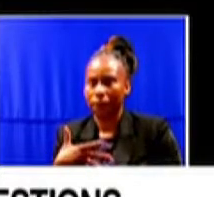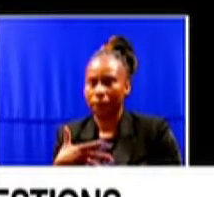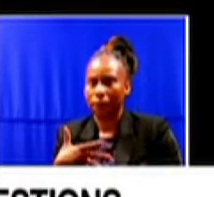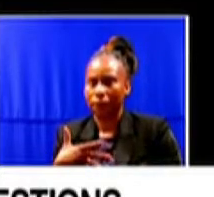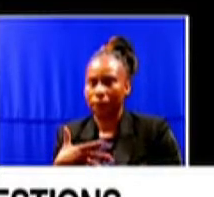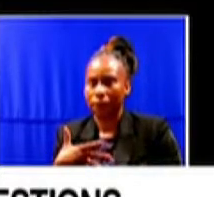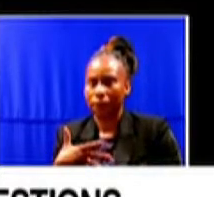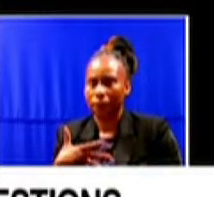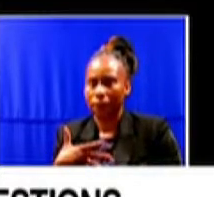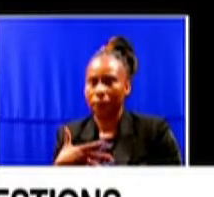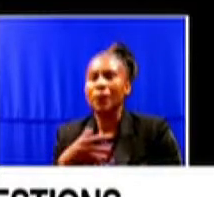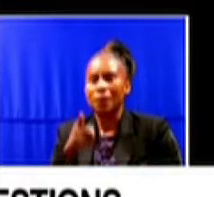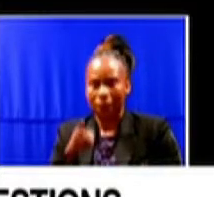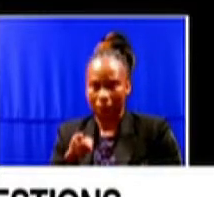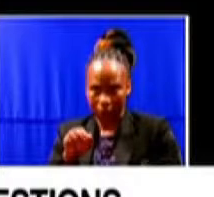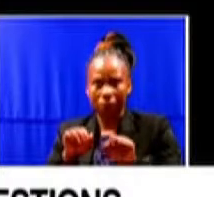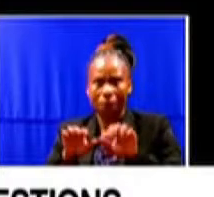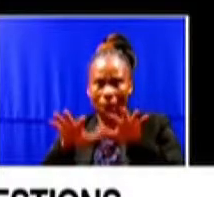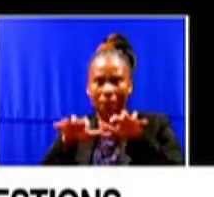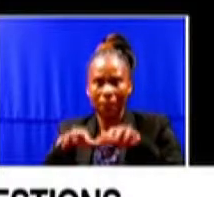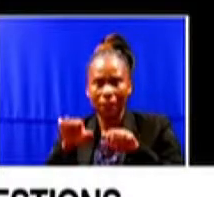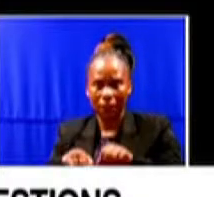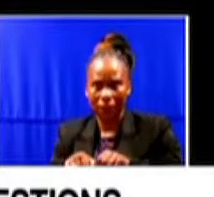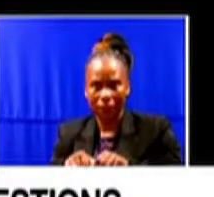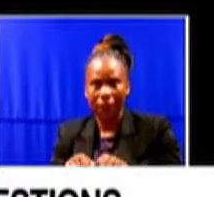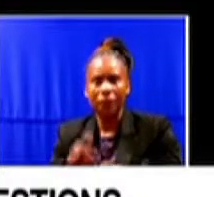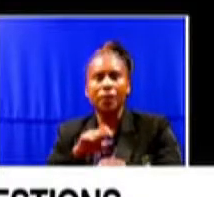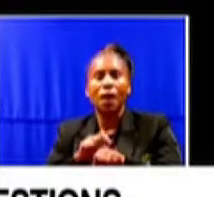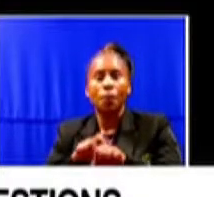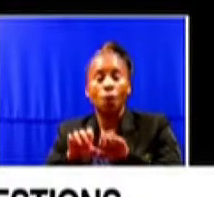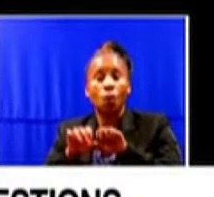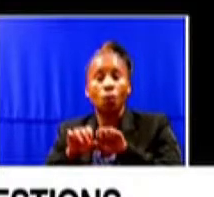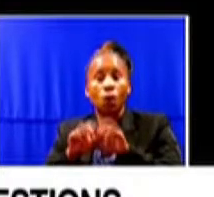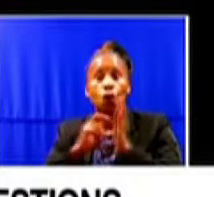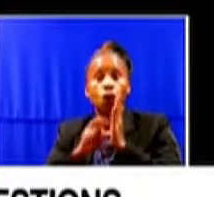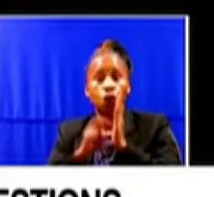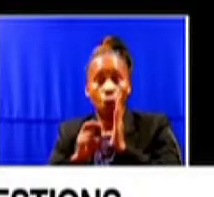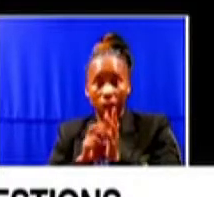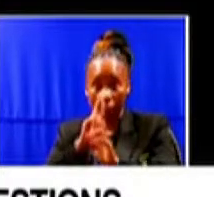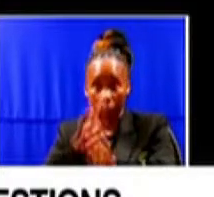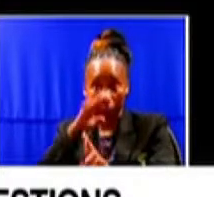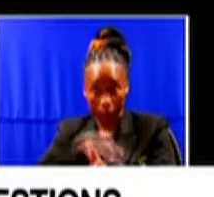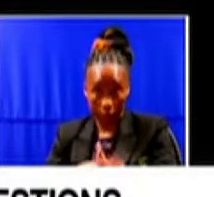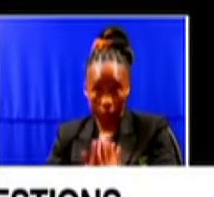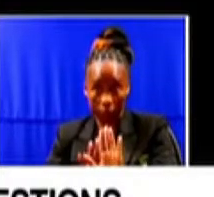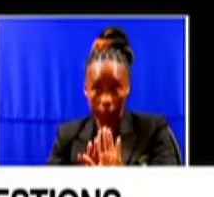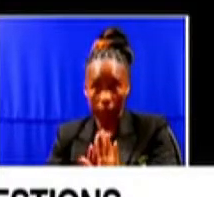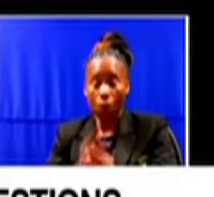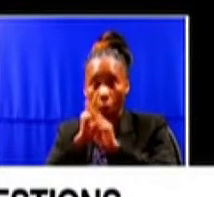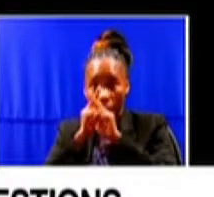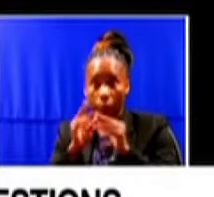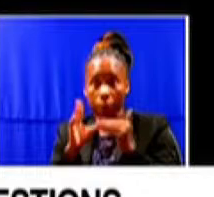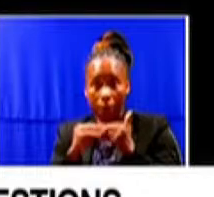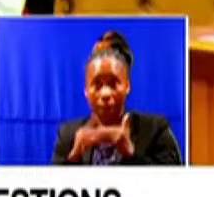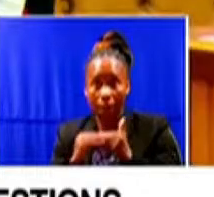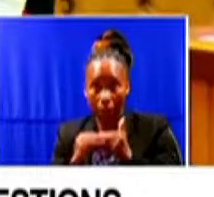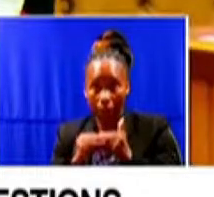Yes, it is parliamentary. When you break the rule, when you break the honorable member,